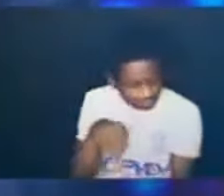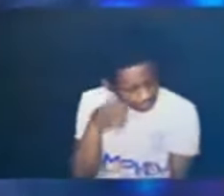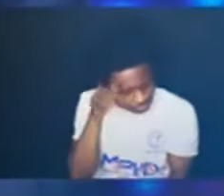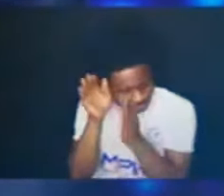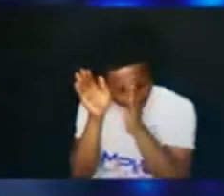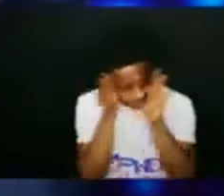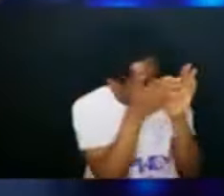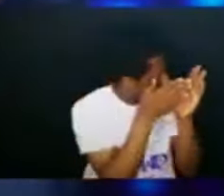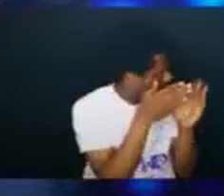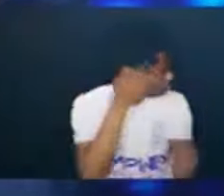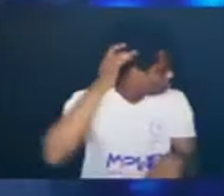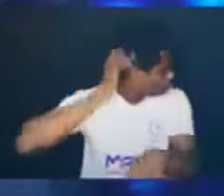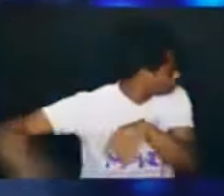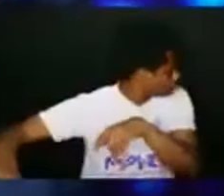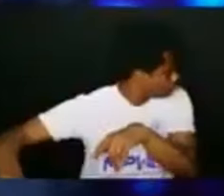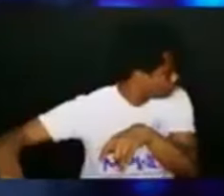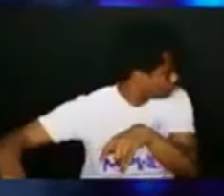It is